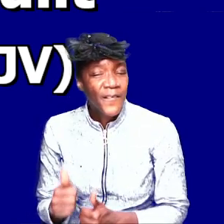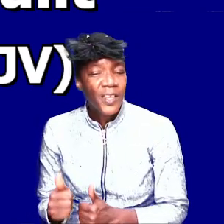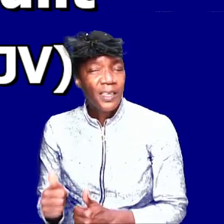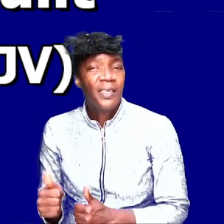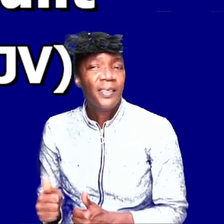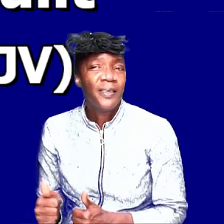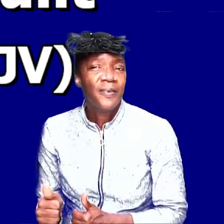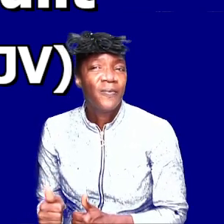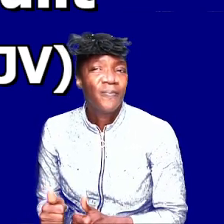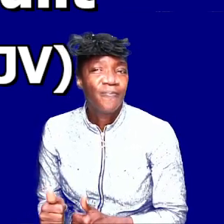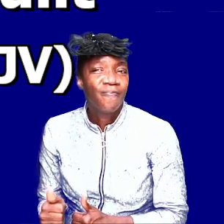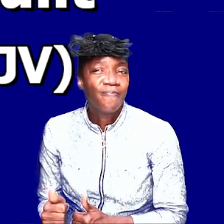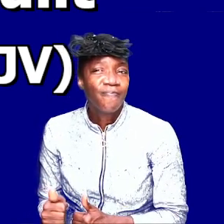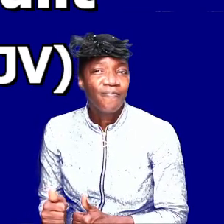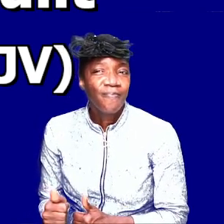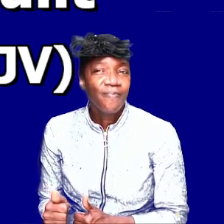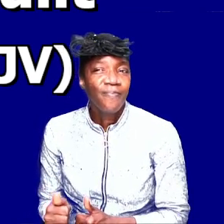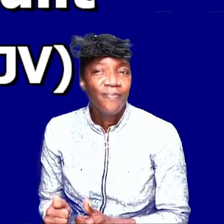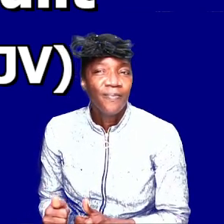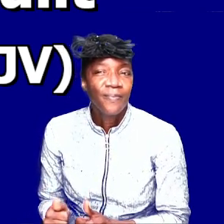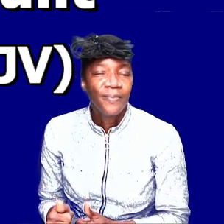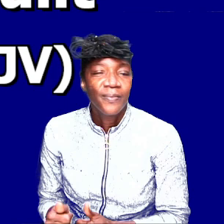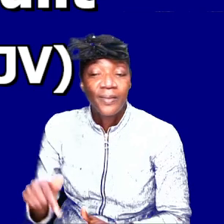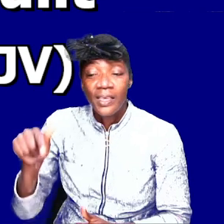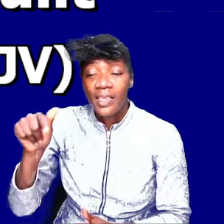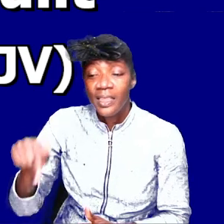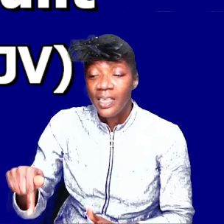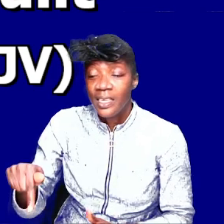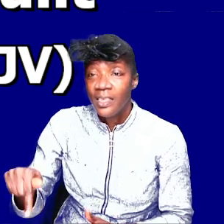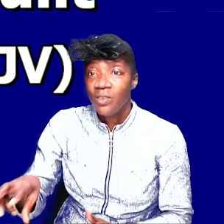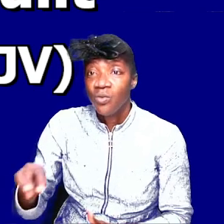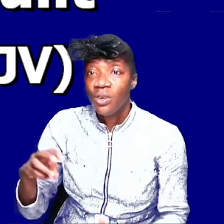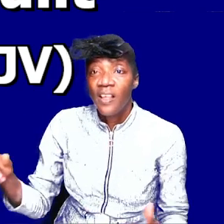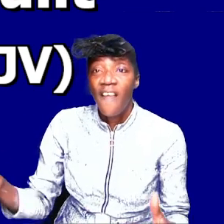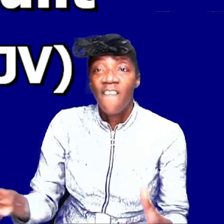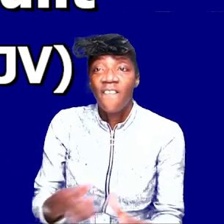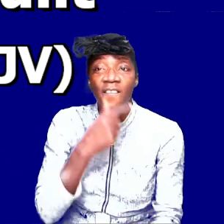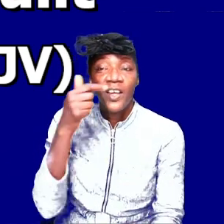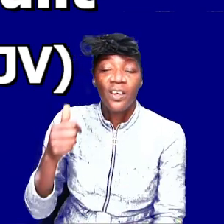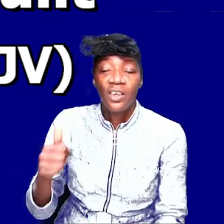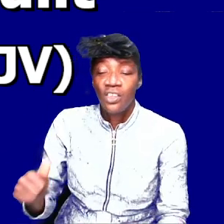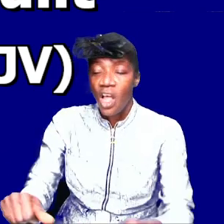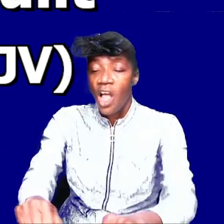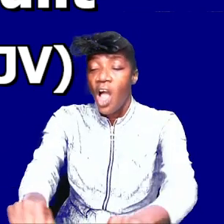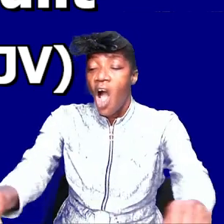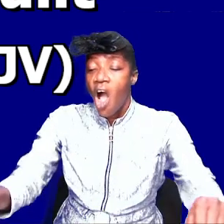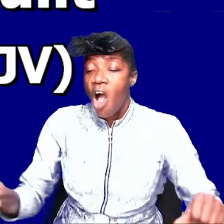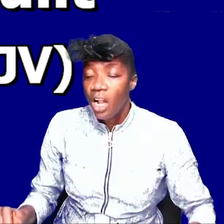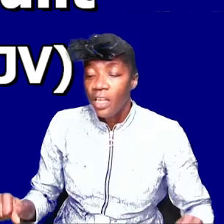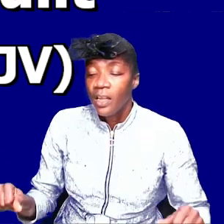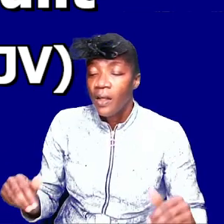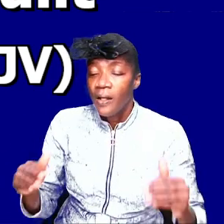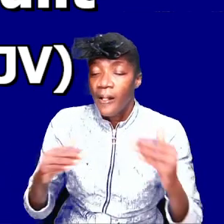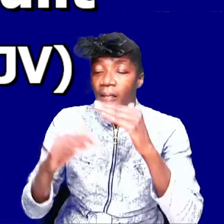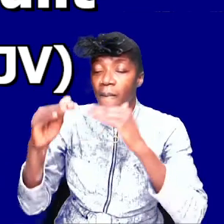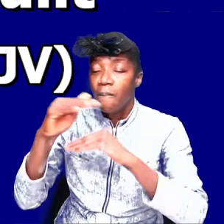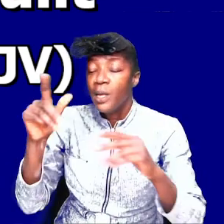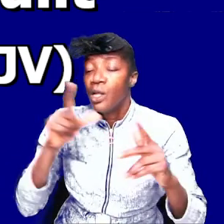Bible says, this was the first altar that he built unto the Lord.